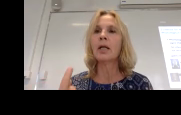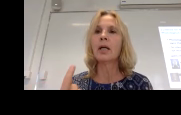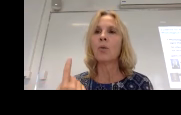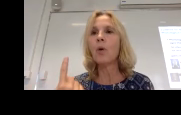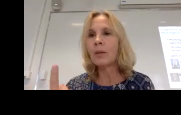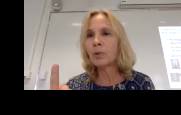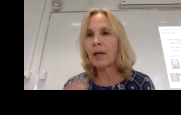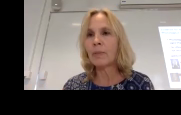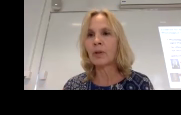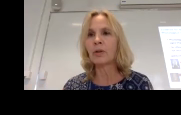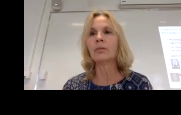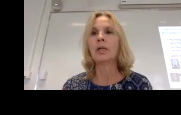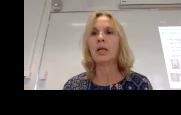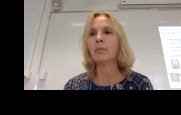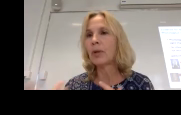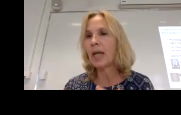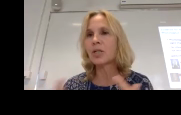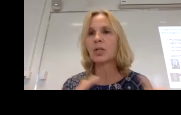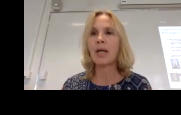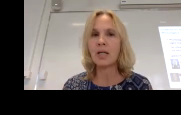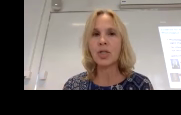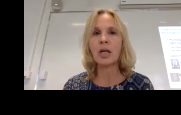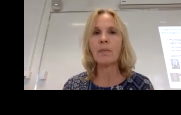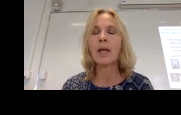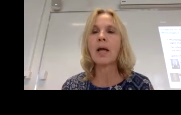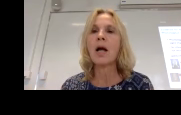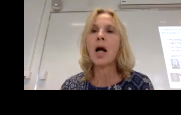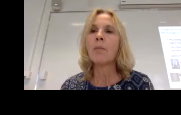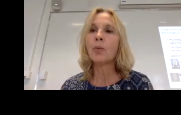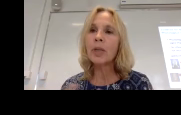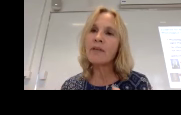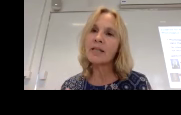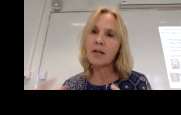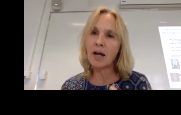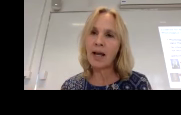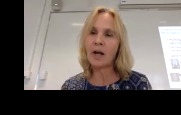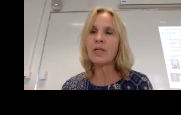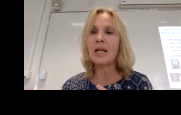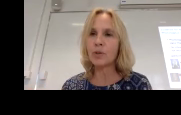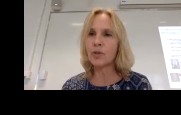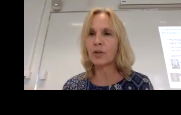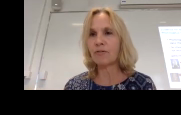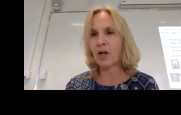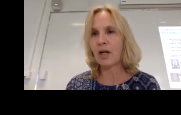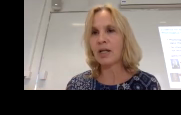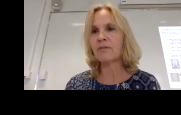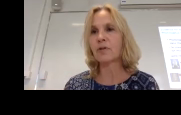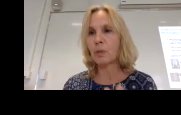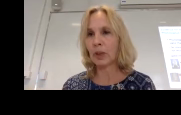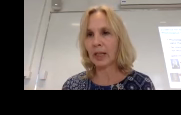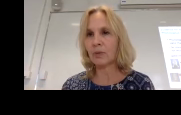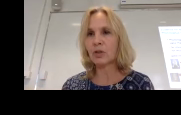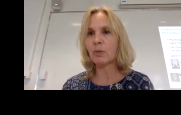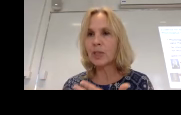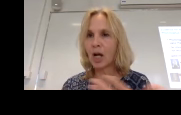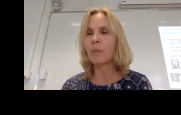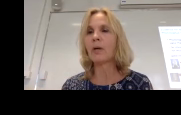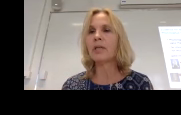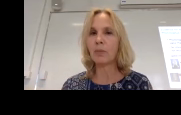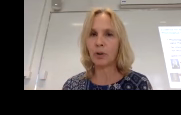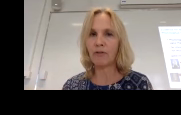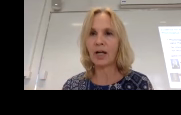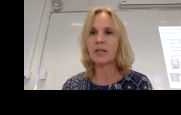sharing one parameter, location or Handshape. But really, that's not how neighbors are defined for spoken languages when we